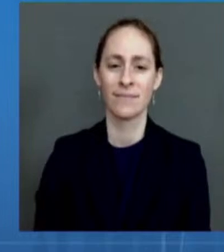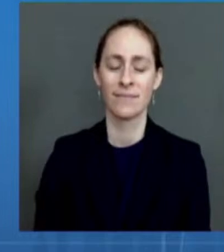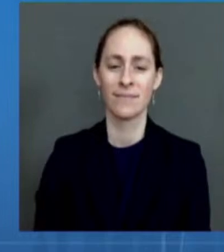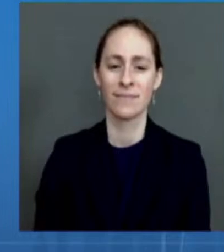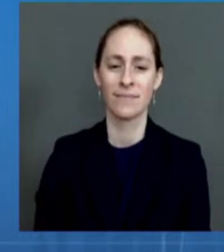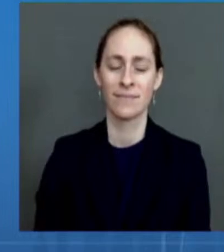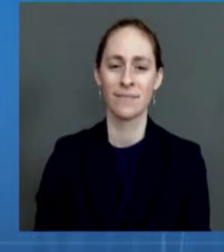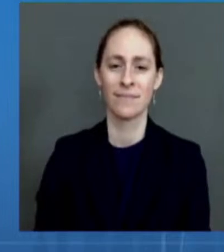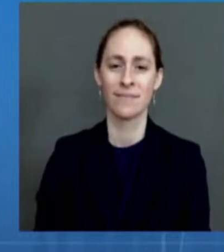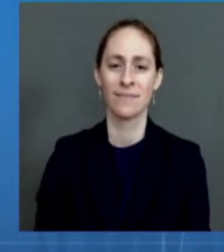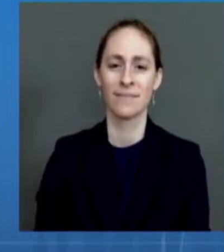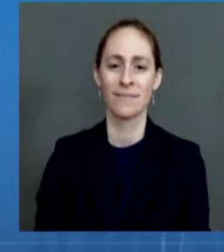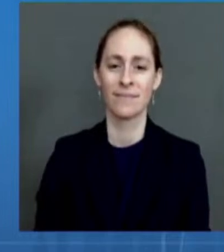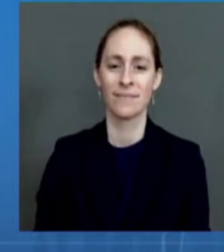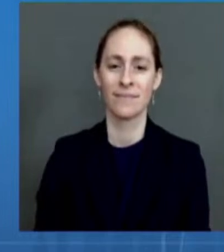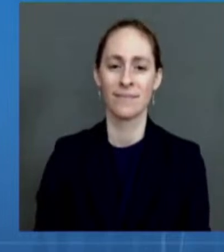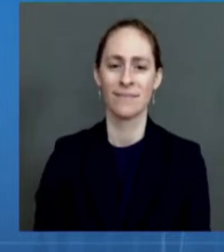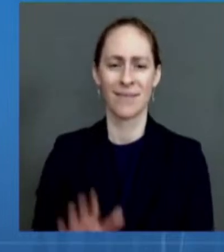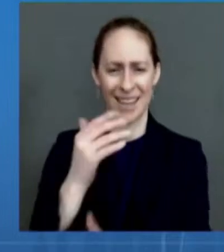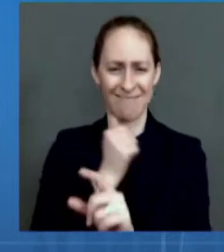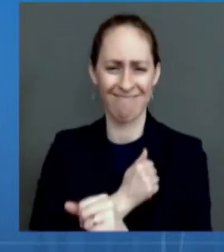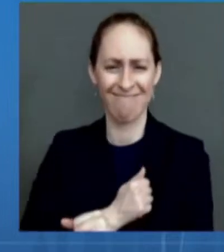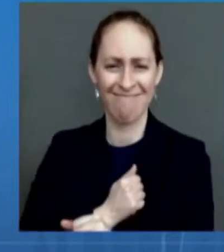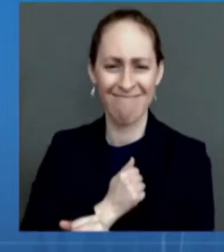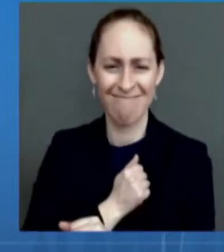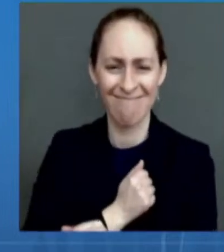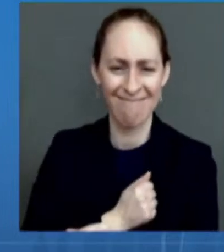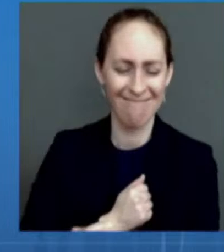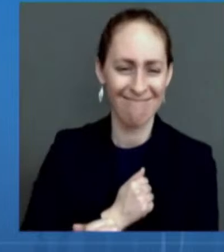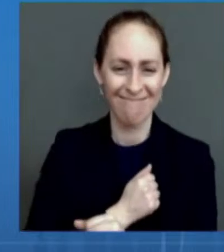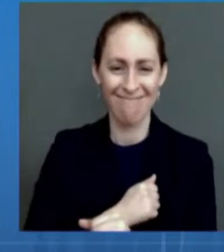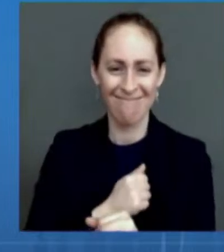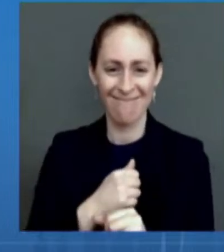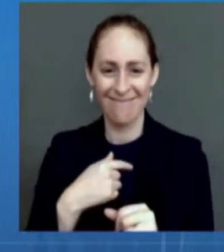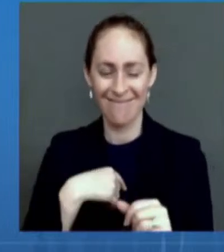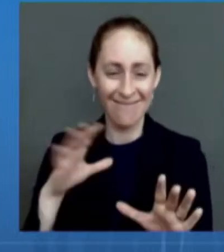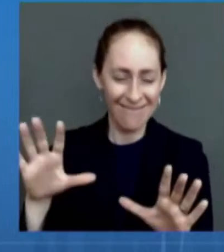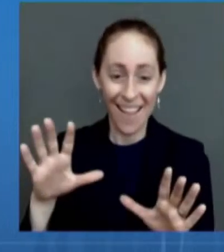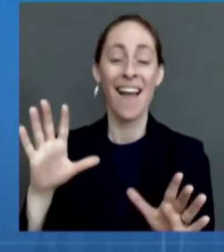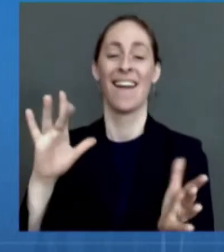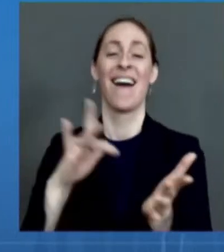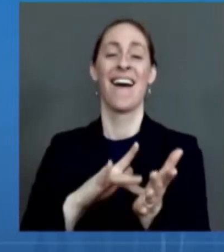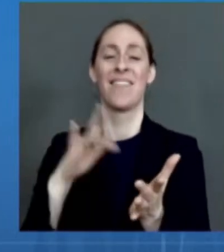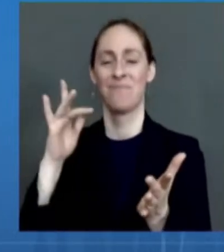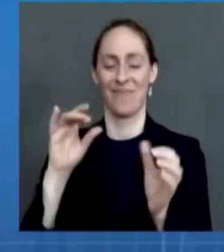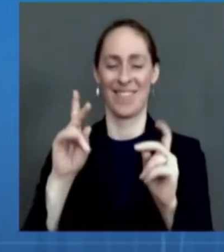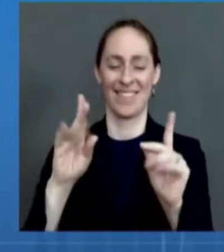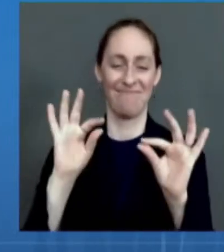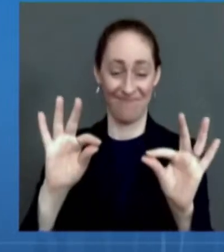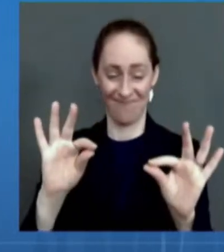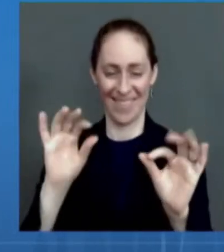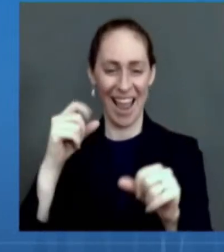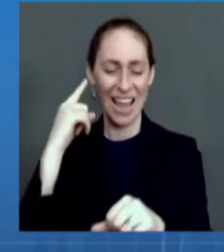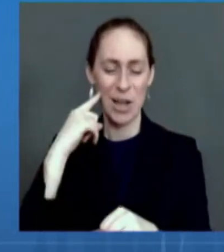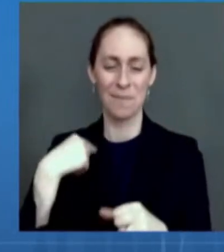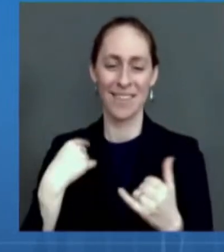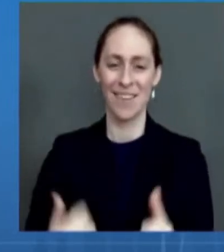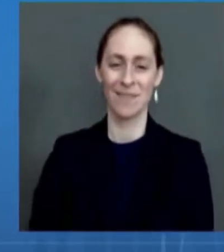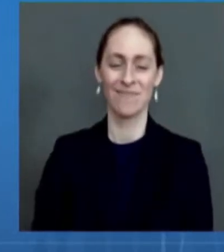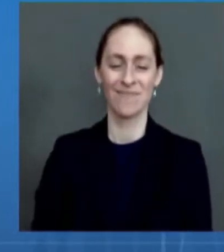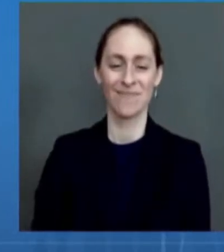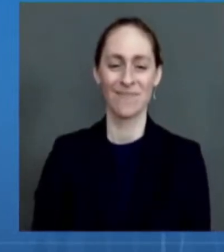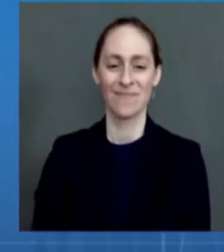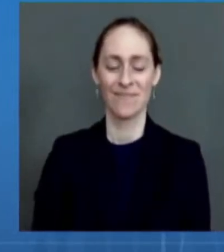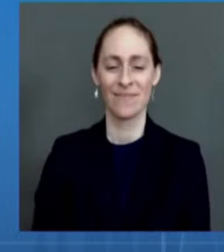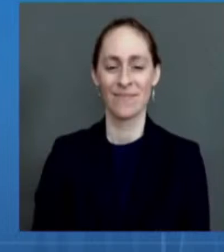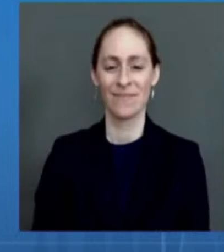Sorry, can you hear me now? Yep. Oh, sorry about that. Okay, this would be a question for Dr. Walensky. In